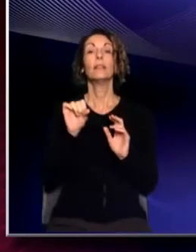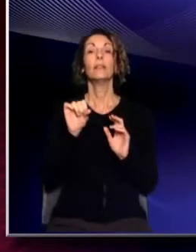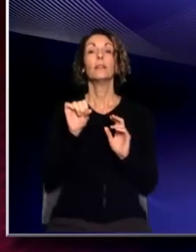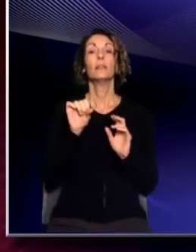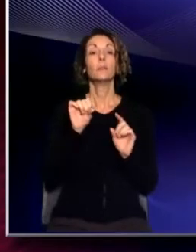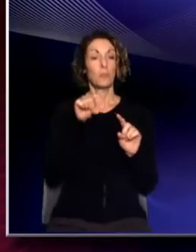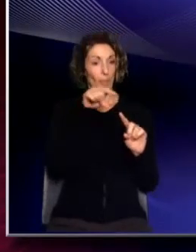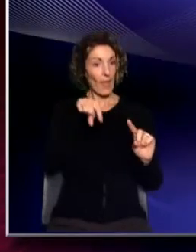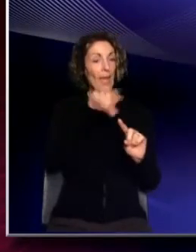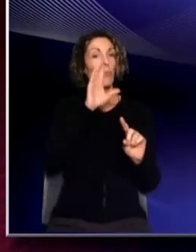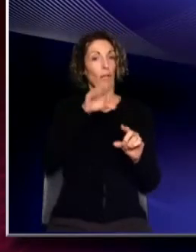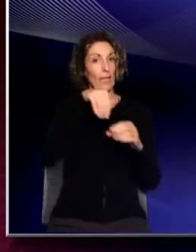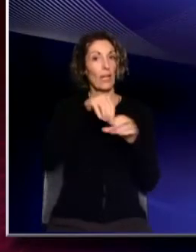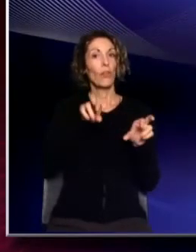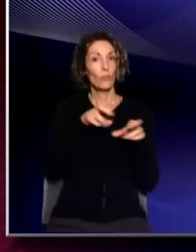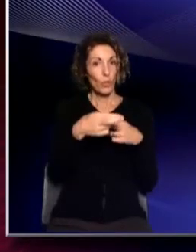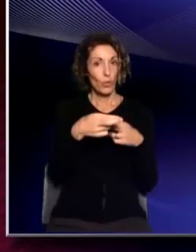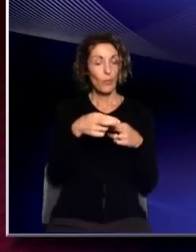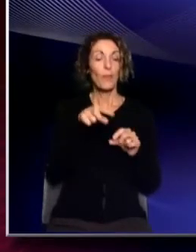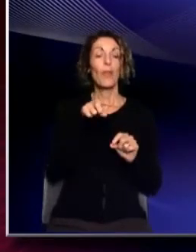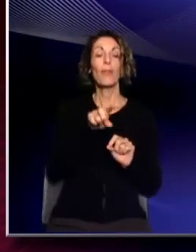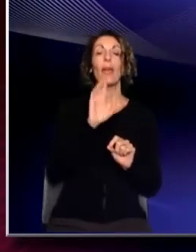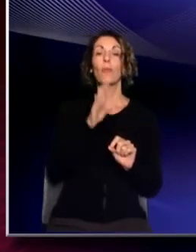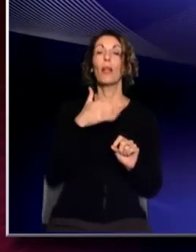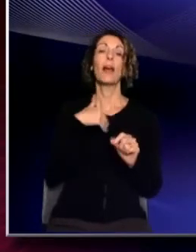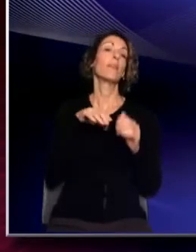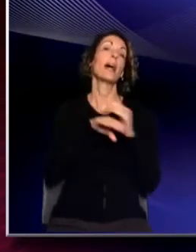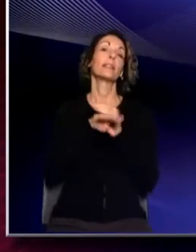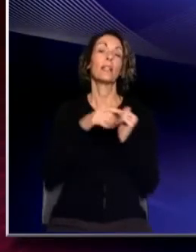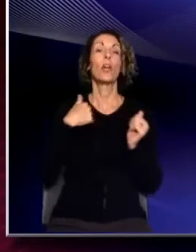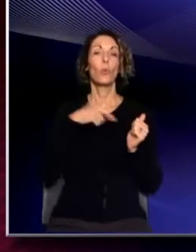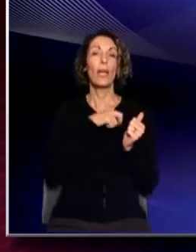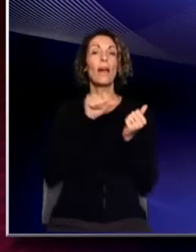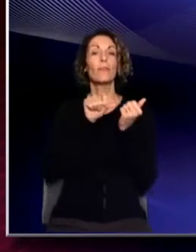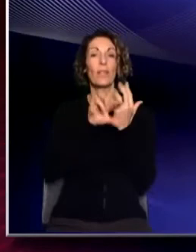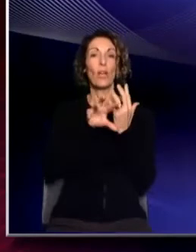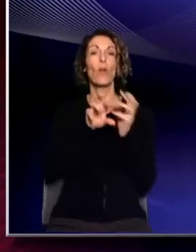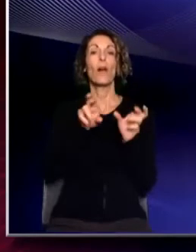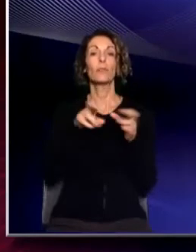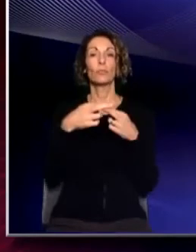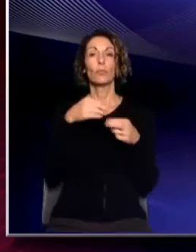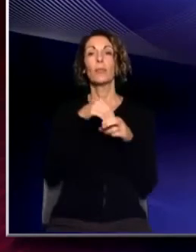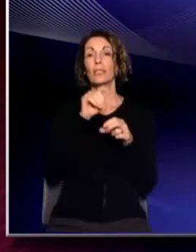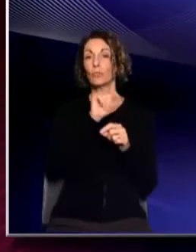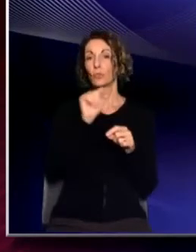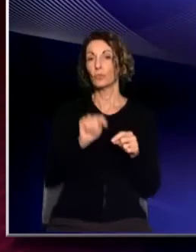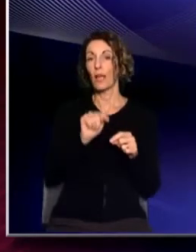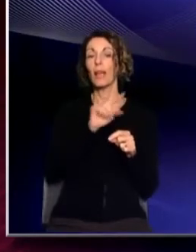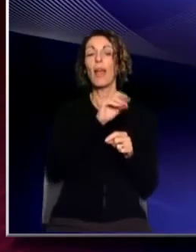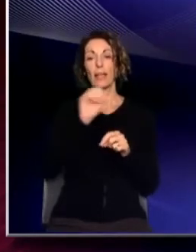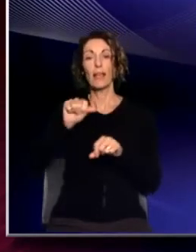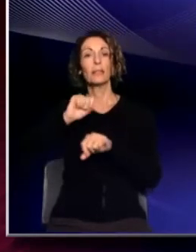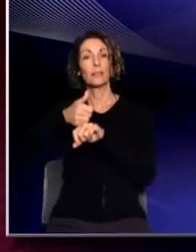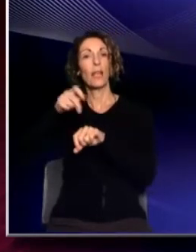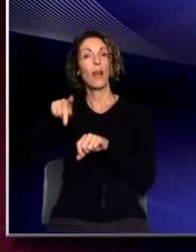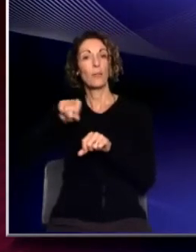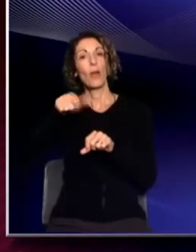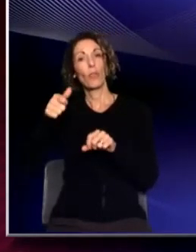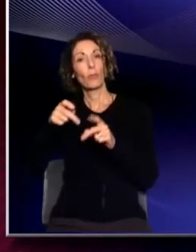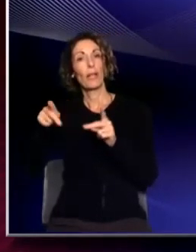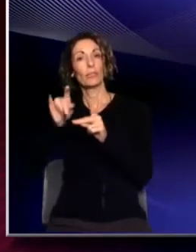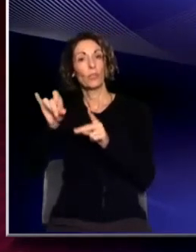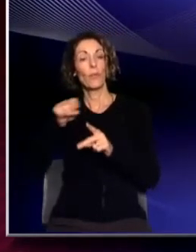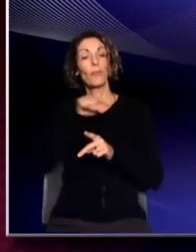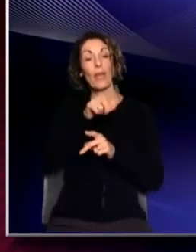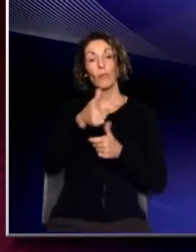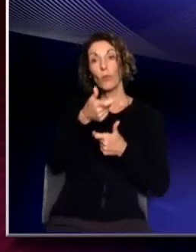room. You would have access to we have video conference rooms in Tucson, and we can set up somewhere else. You'd be watching through